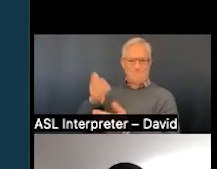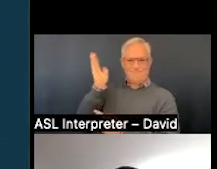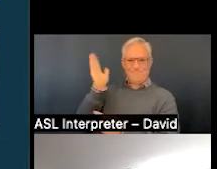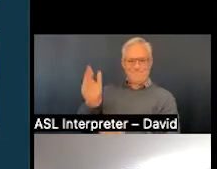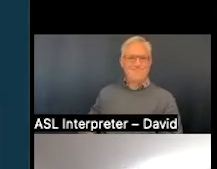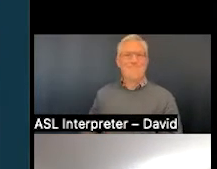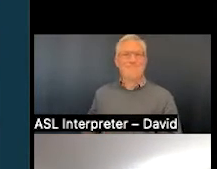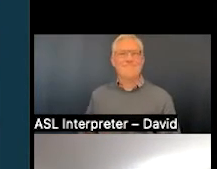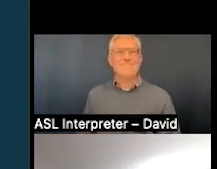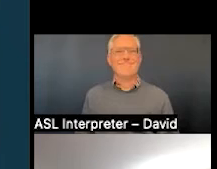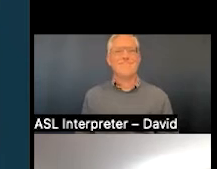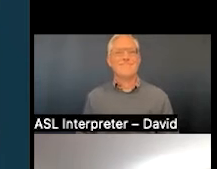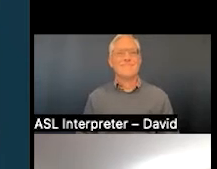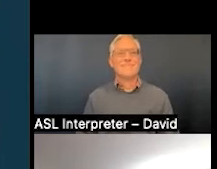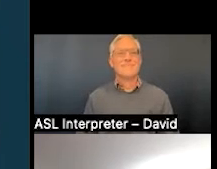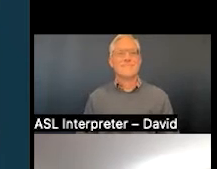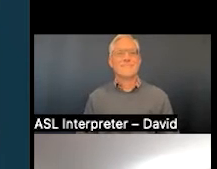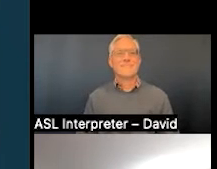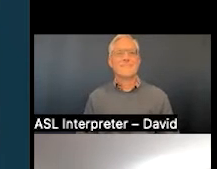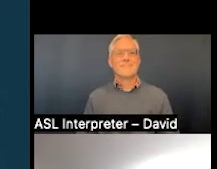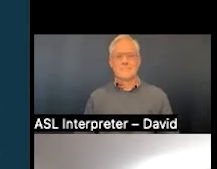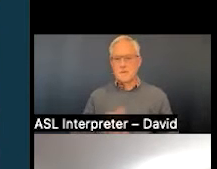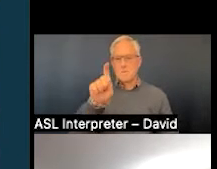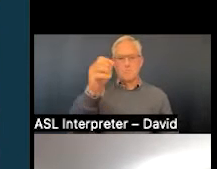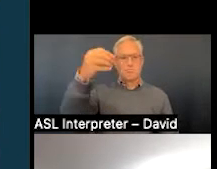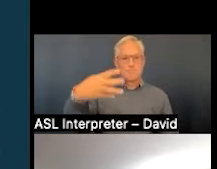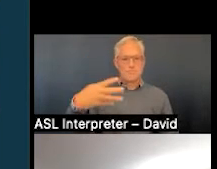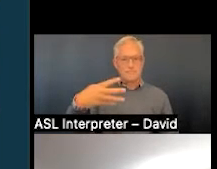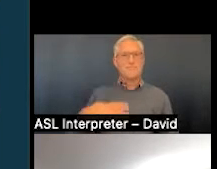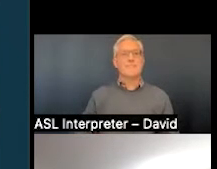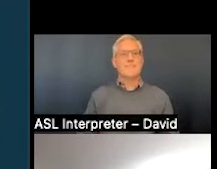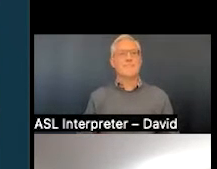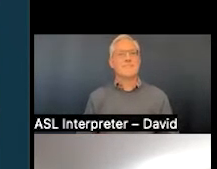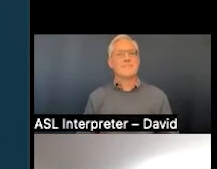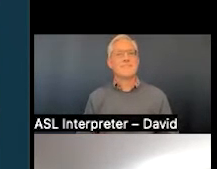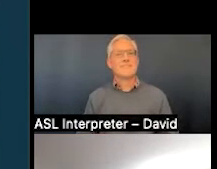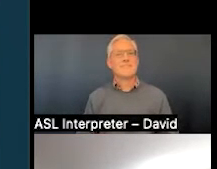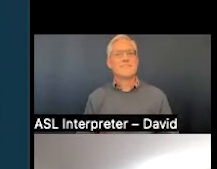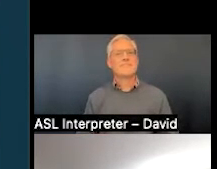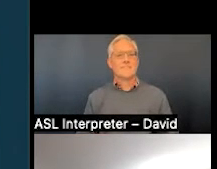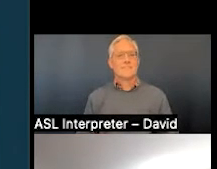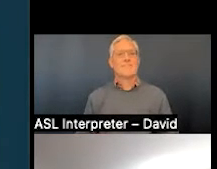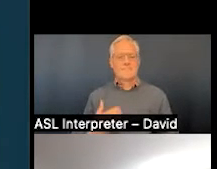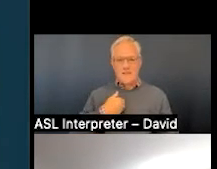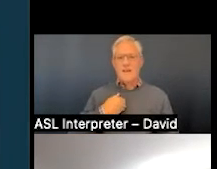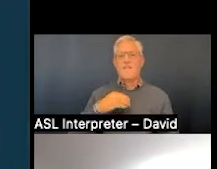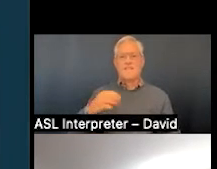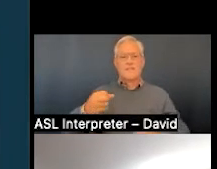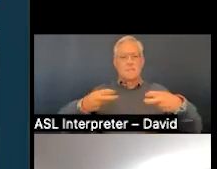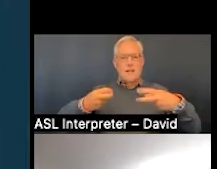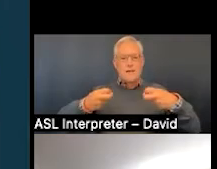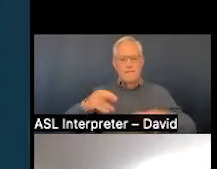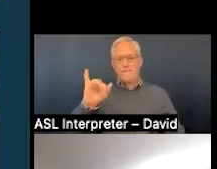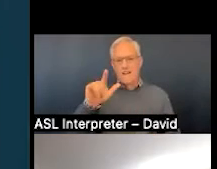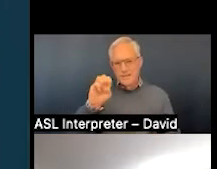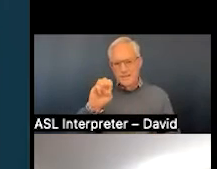rather already. If I click on that, you can see that Mubi created a file for that. It's a subtitle file, descriptive subtitles. You